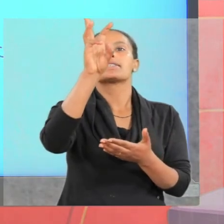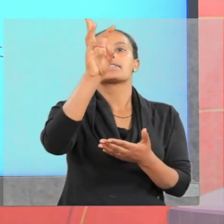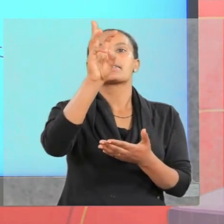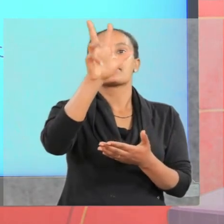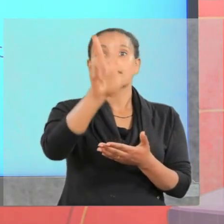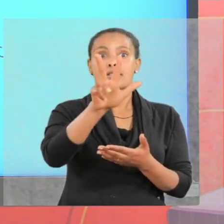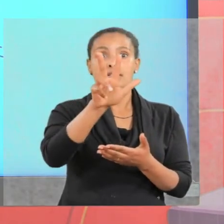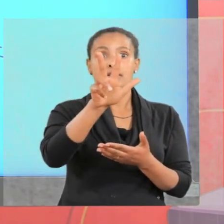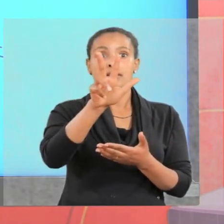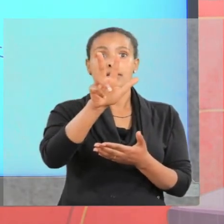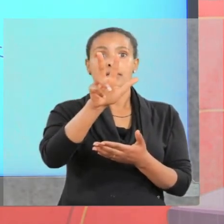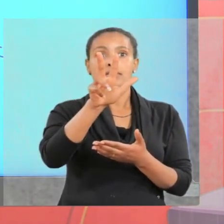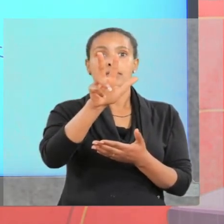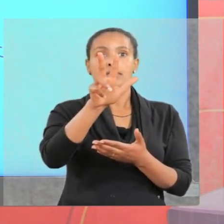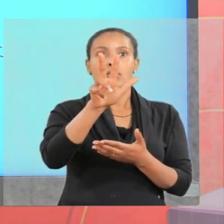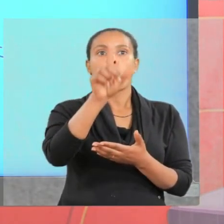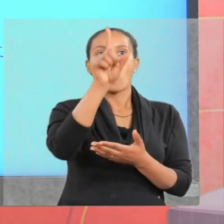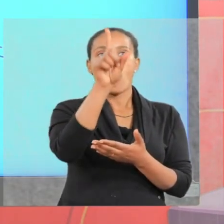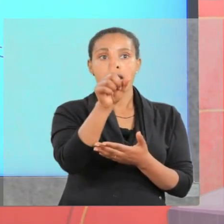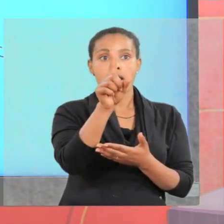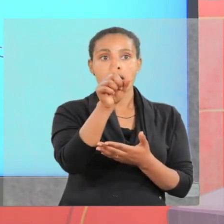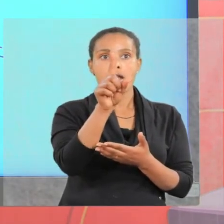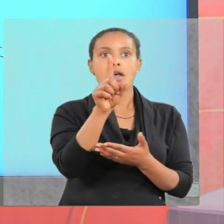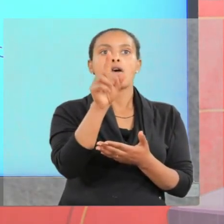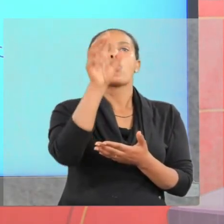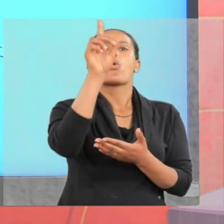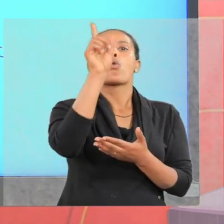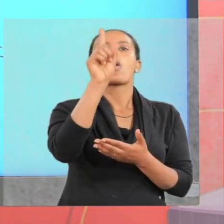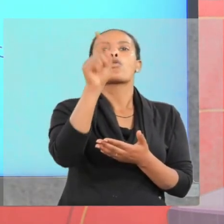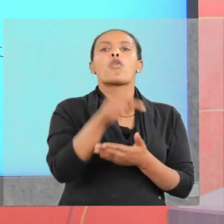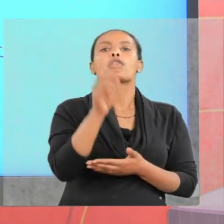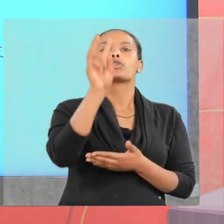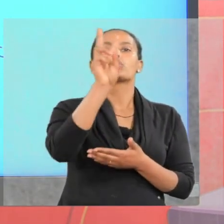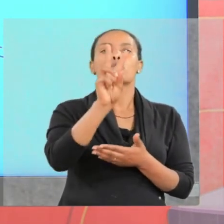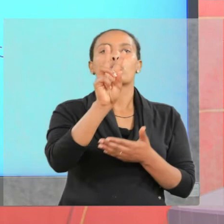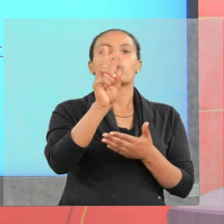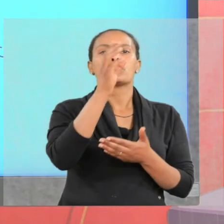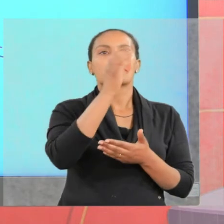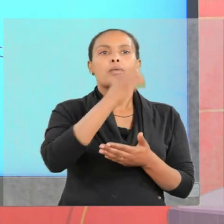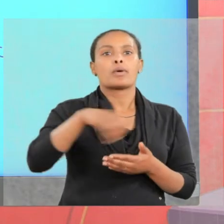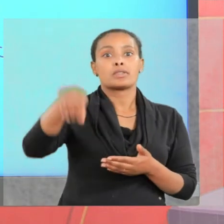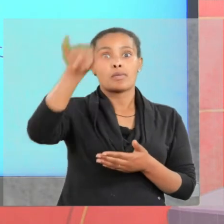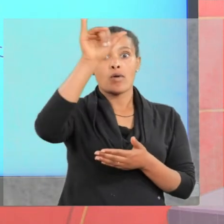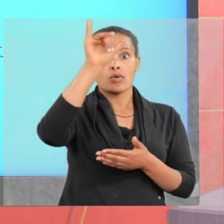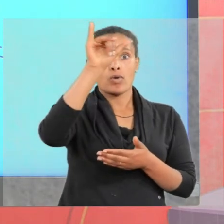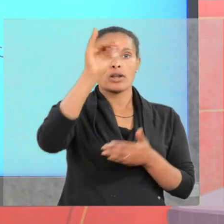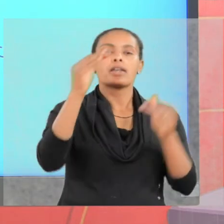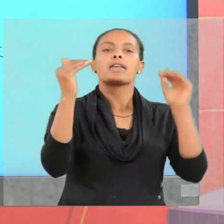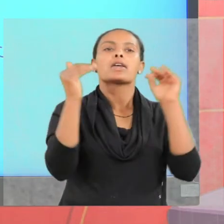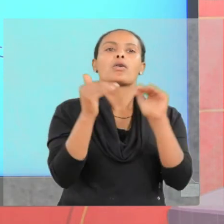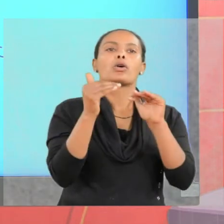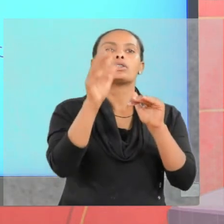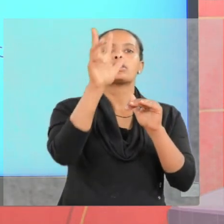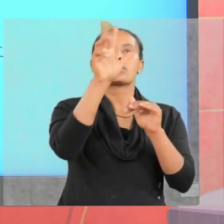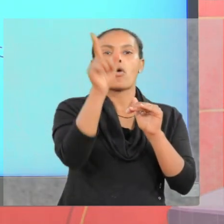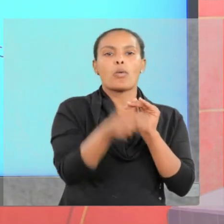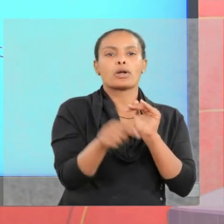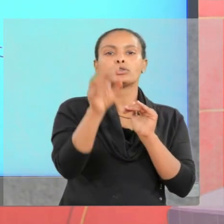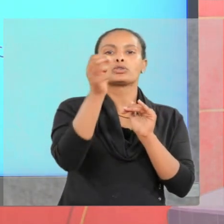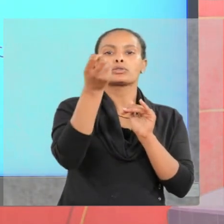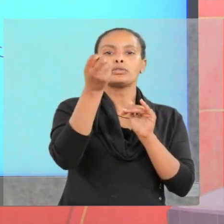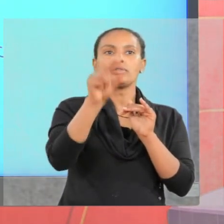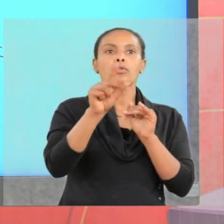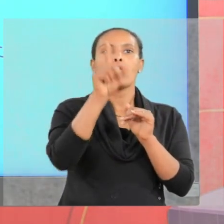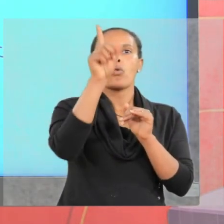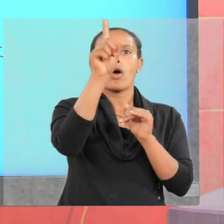0.763, this is 1 over 2 to the power Y equal 3 over 12